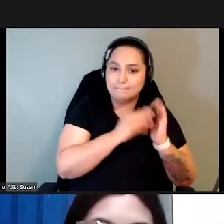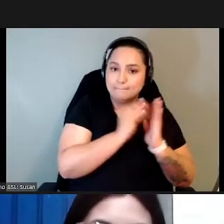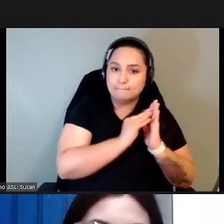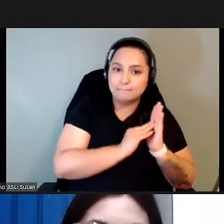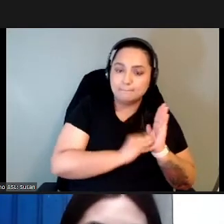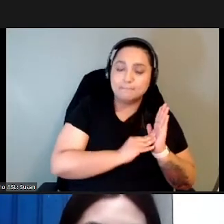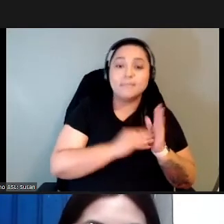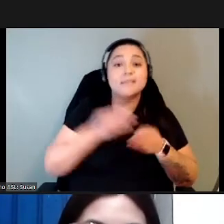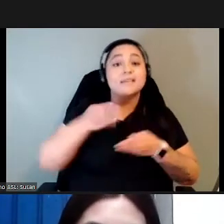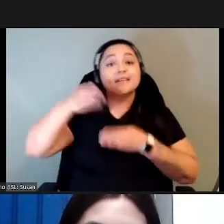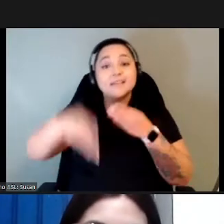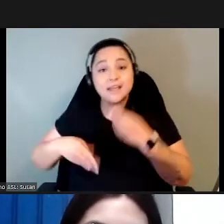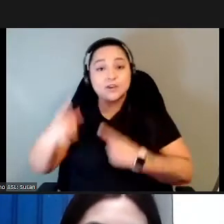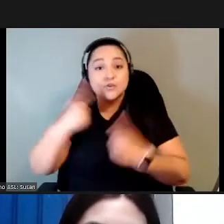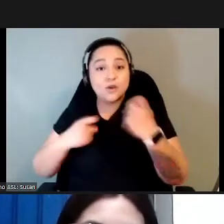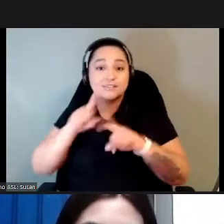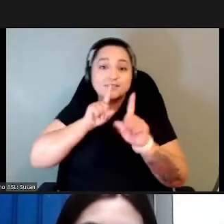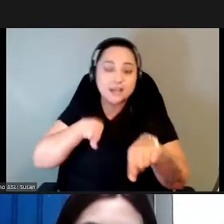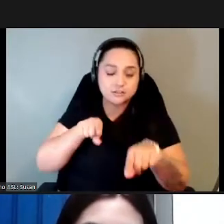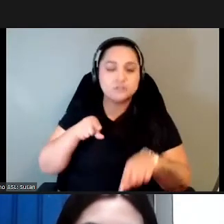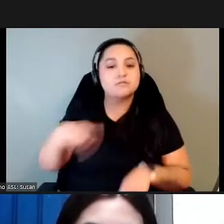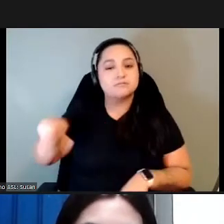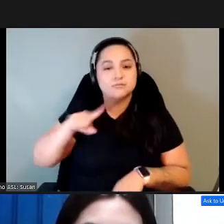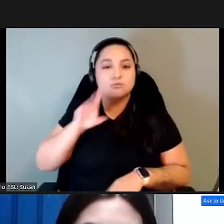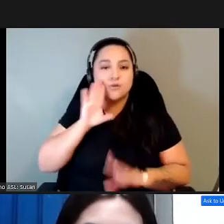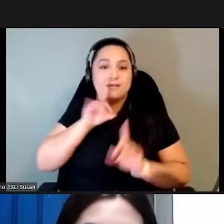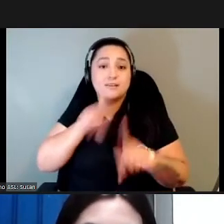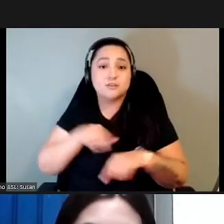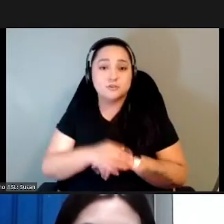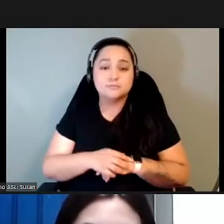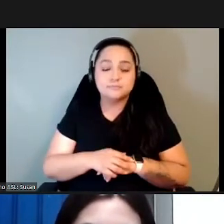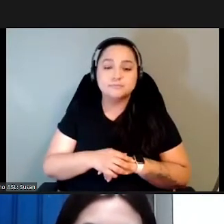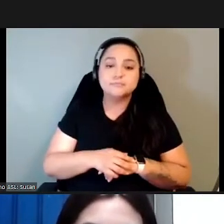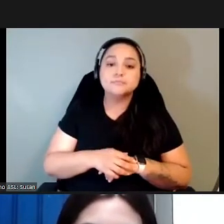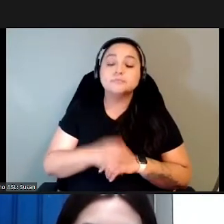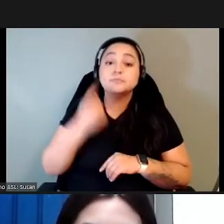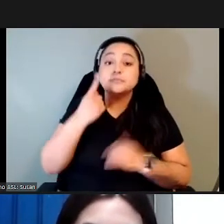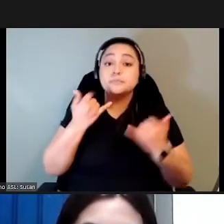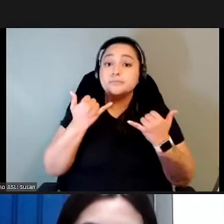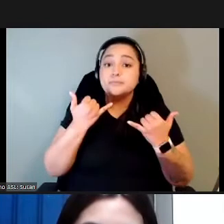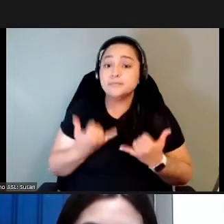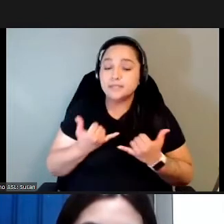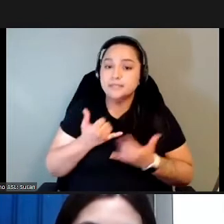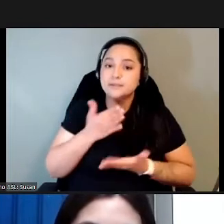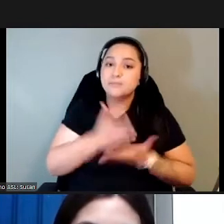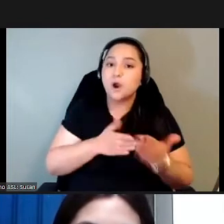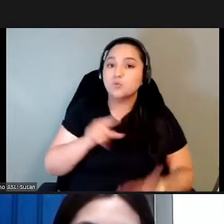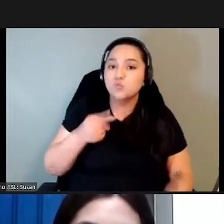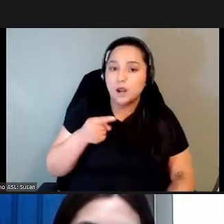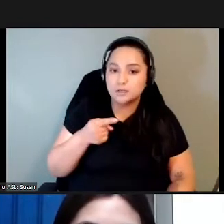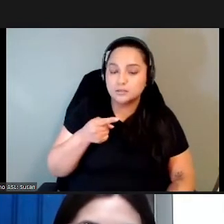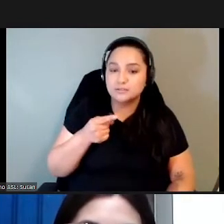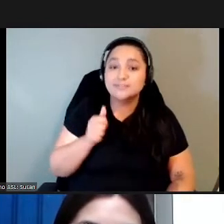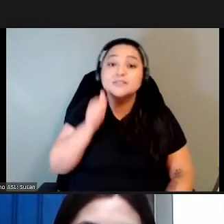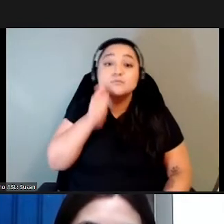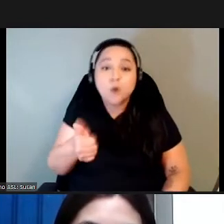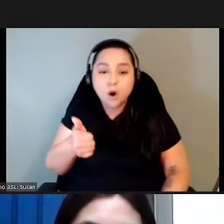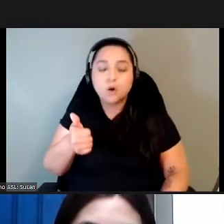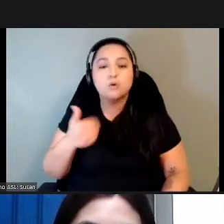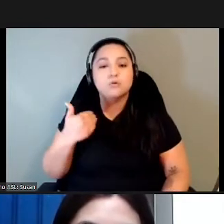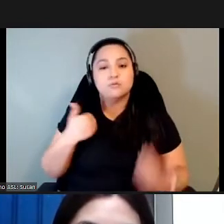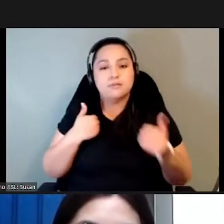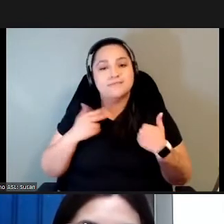Q&A session. Lastly, today is part one of this two-day conversation, and I invite you to come back tomorrow where we will be